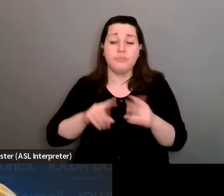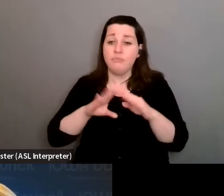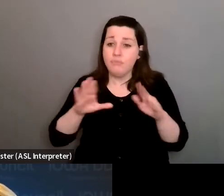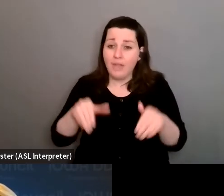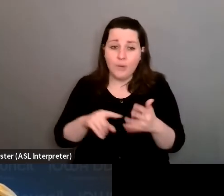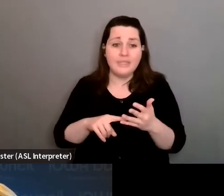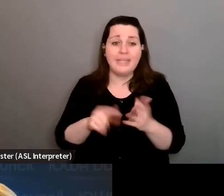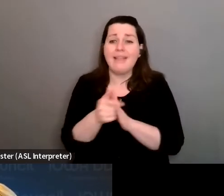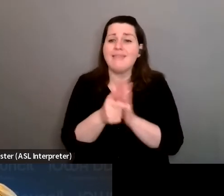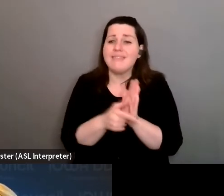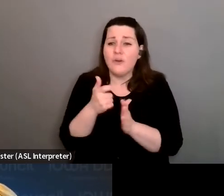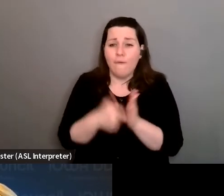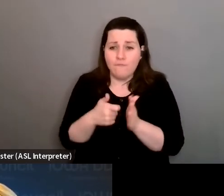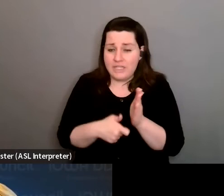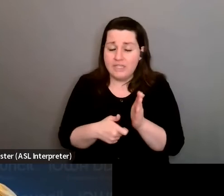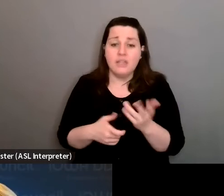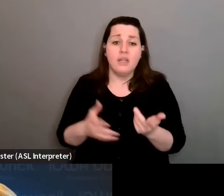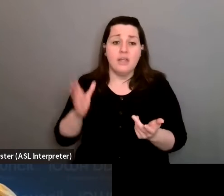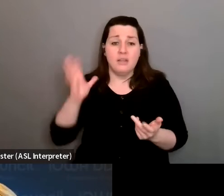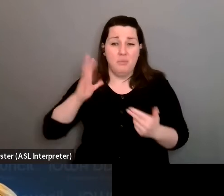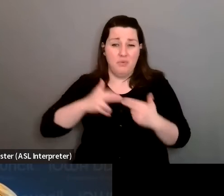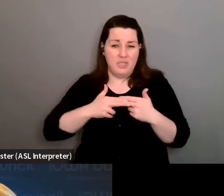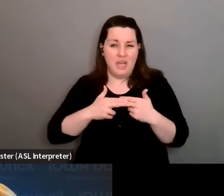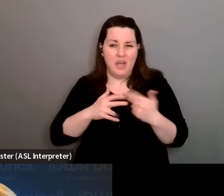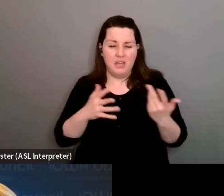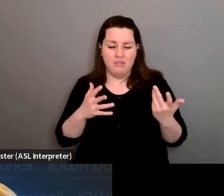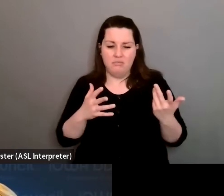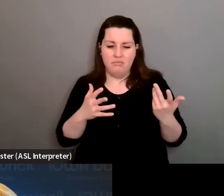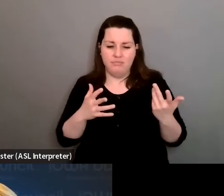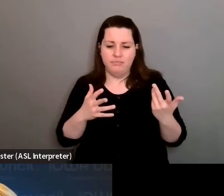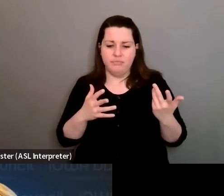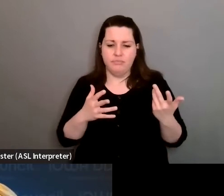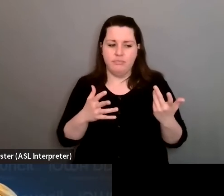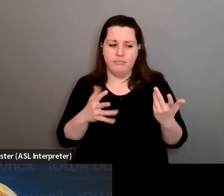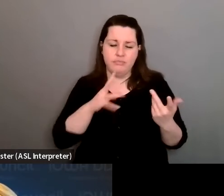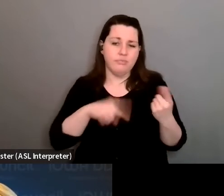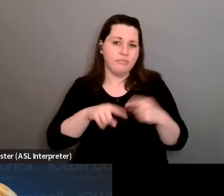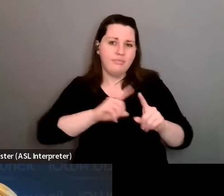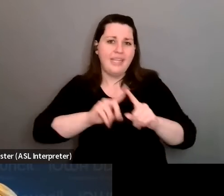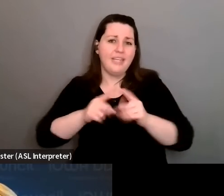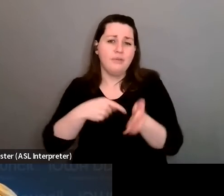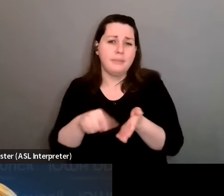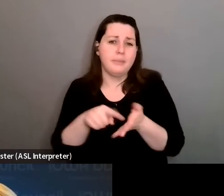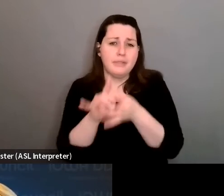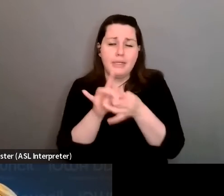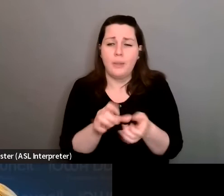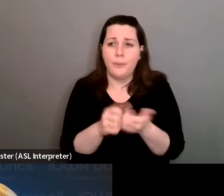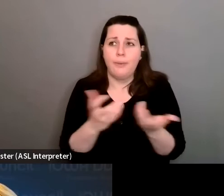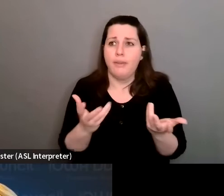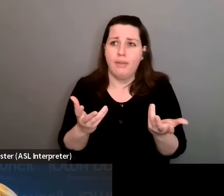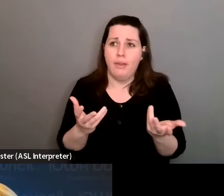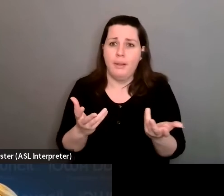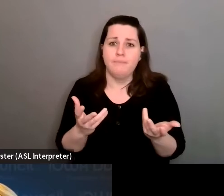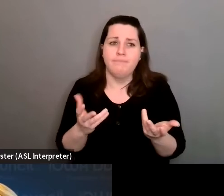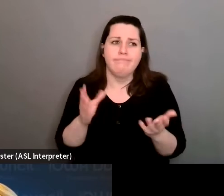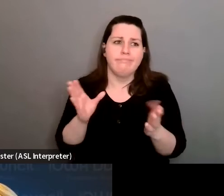legal fees. In one of the earlier slides, we talked about, different expenses related to pre-planning,